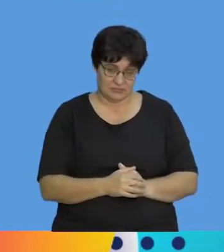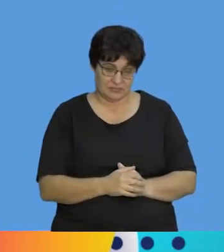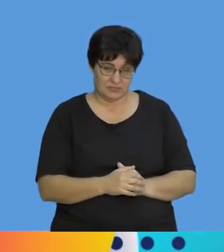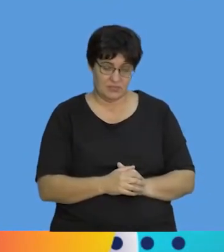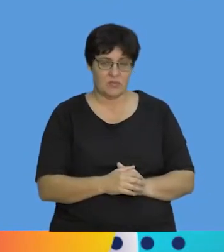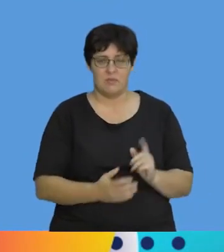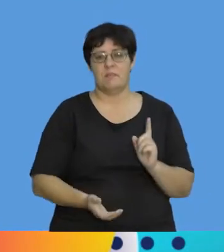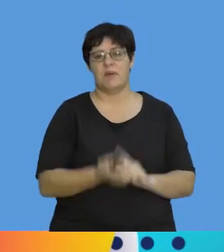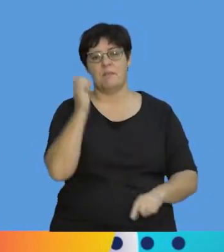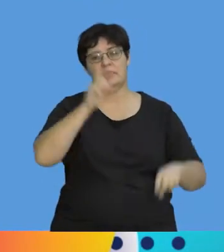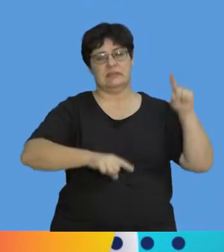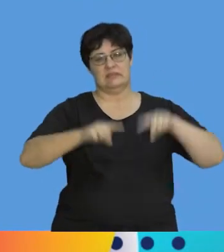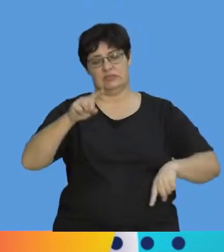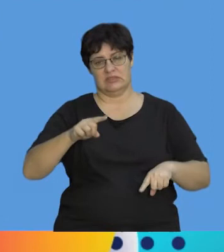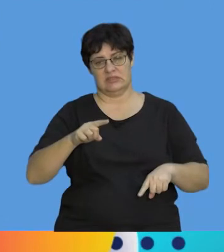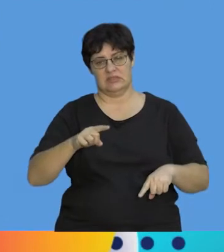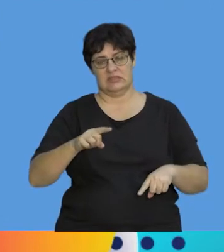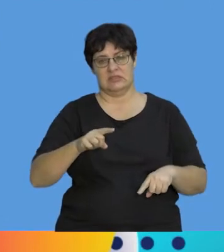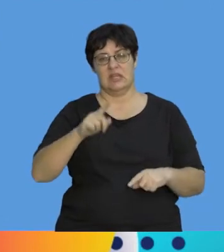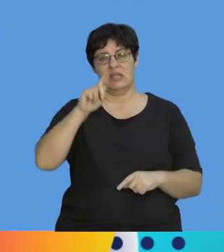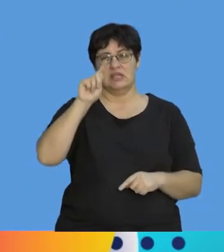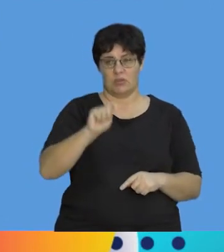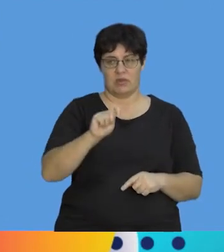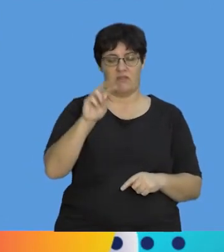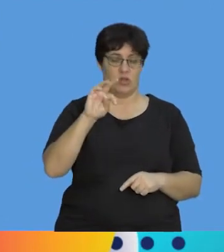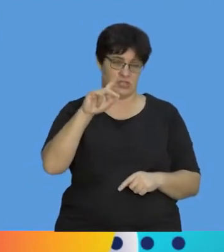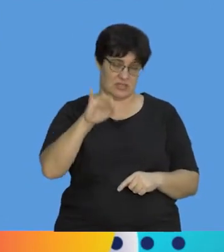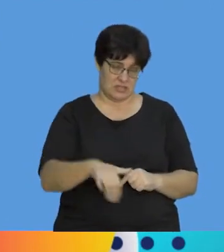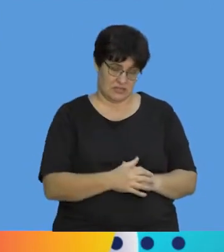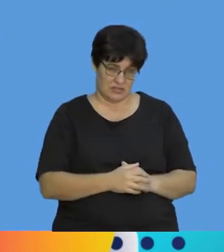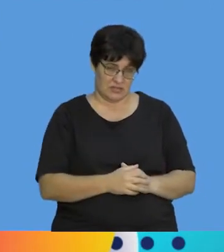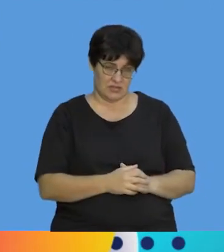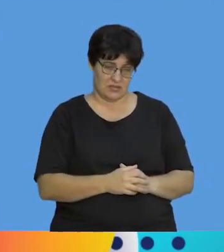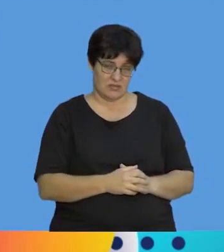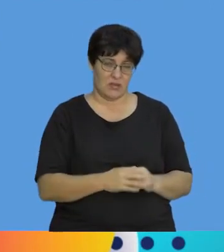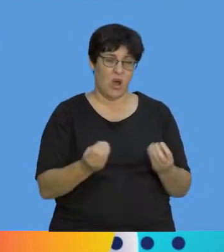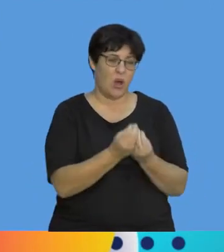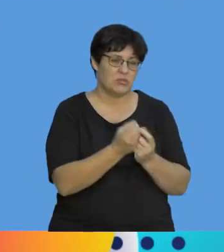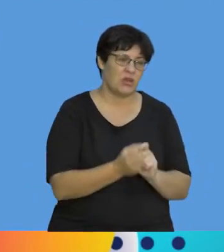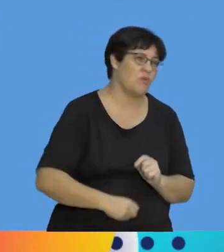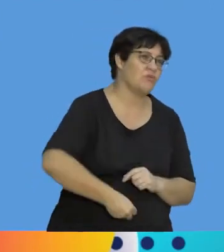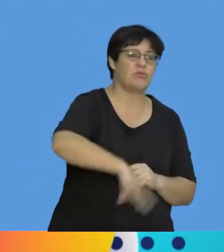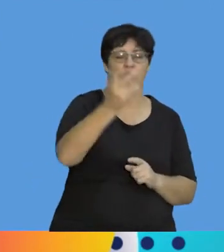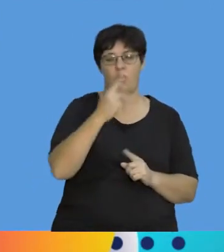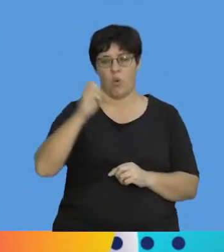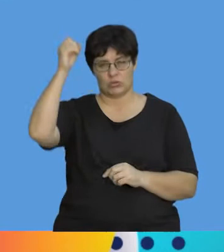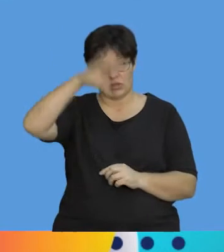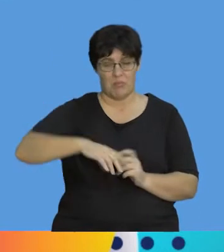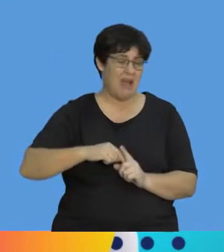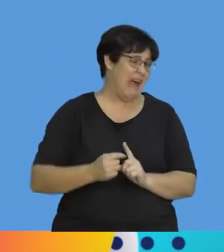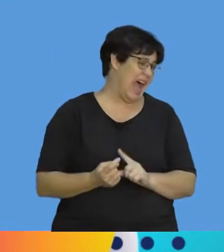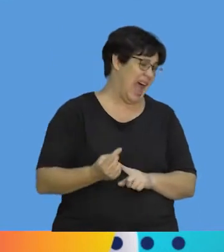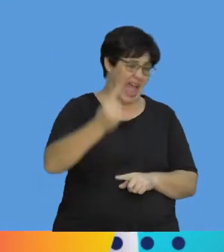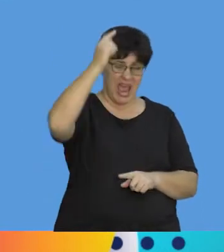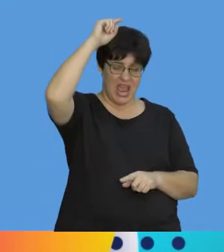down. So they reach a different terminal velocity. Objects have to be thrown or dropped from